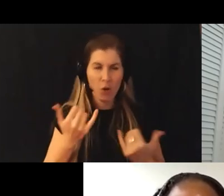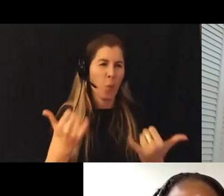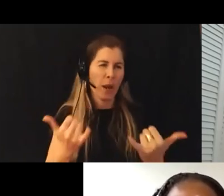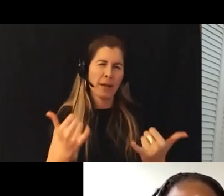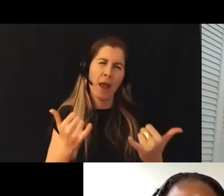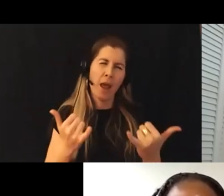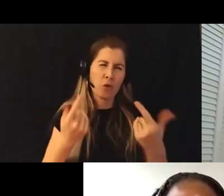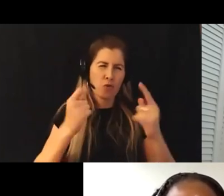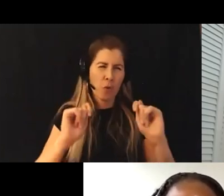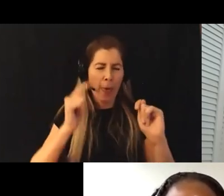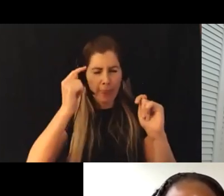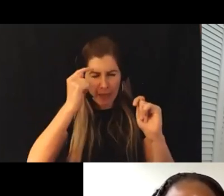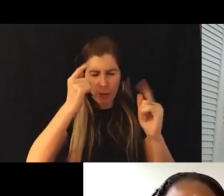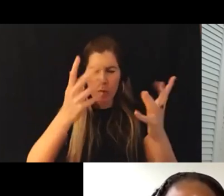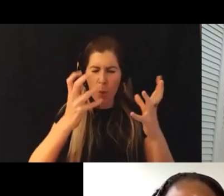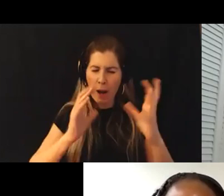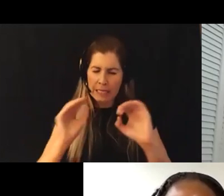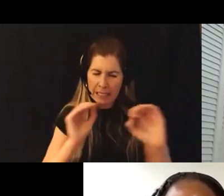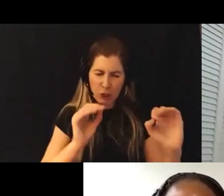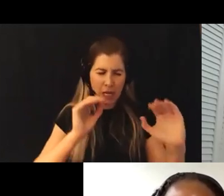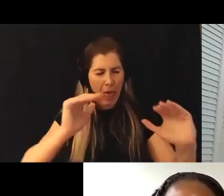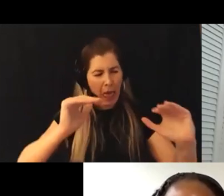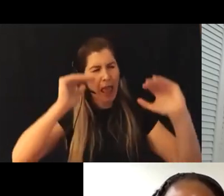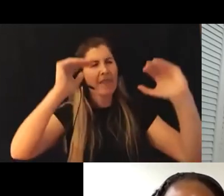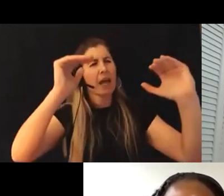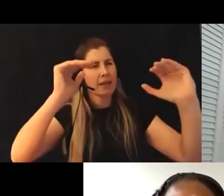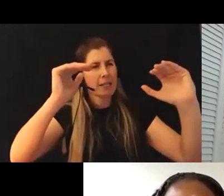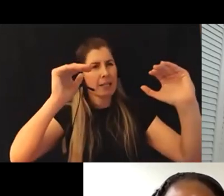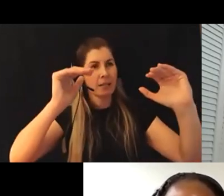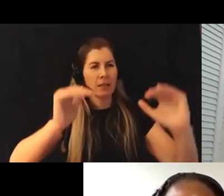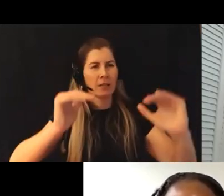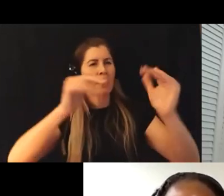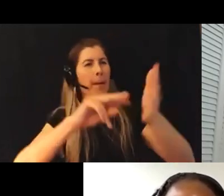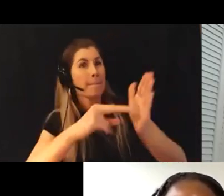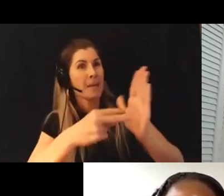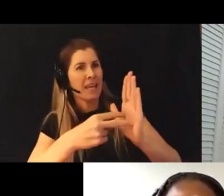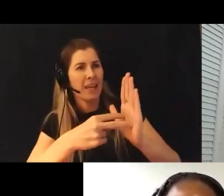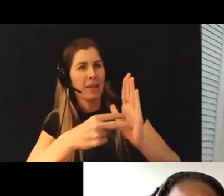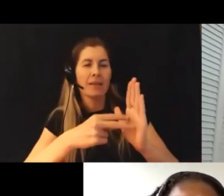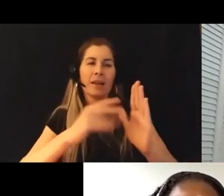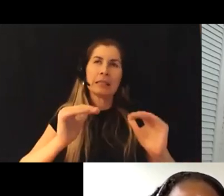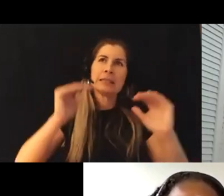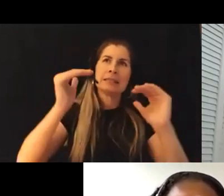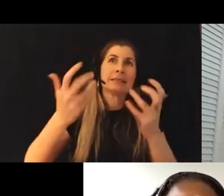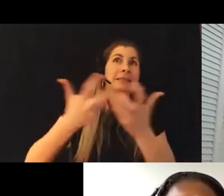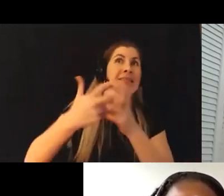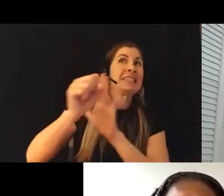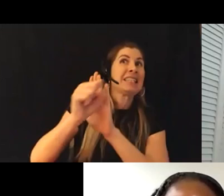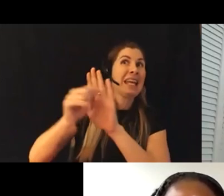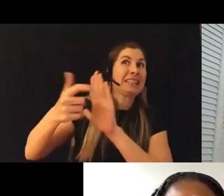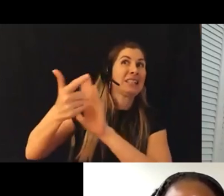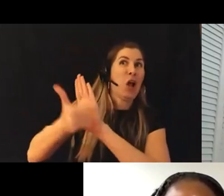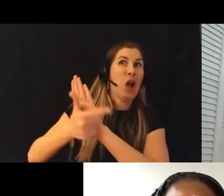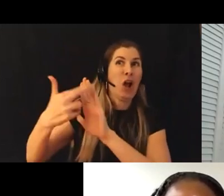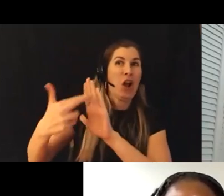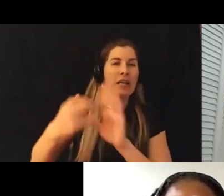Let's all elevate the products. To me, elevation means aligning to the state standards. So if your state standards, if you're like,